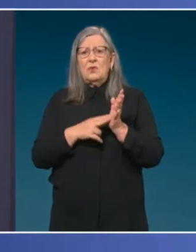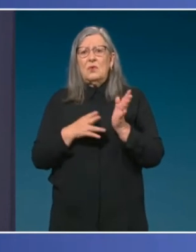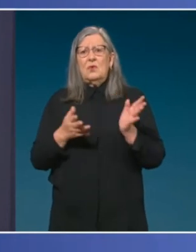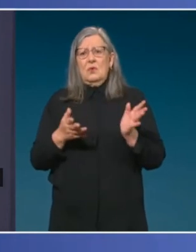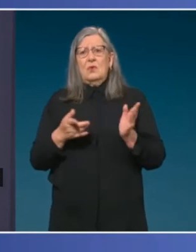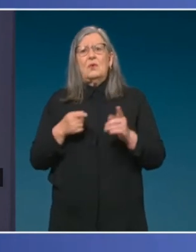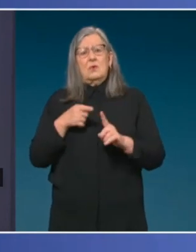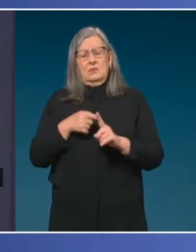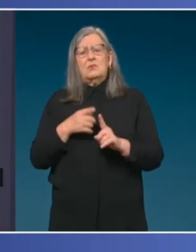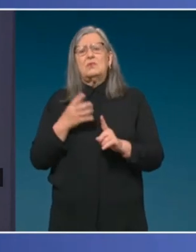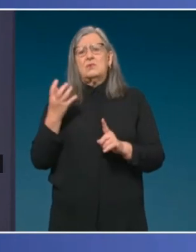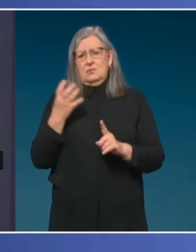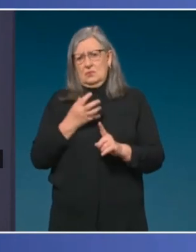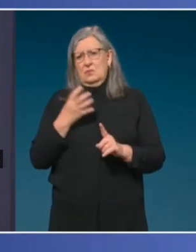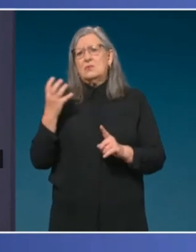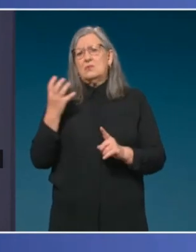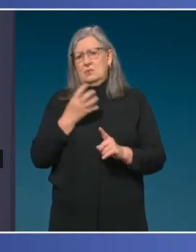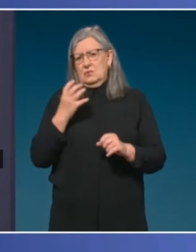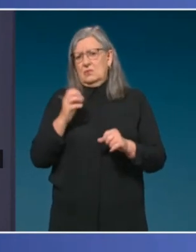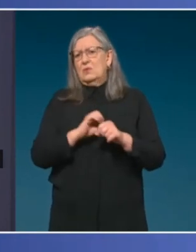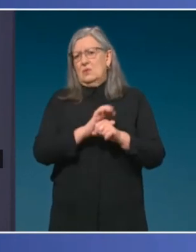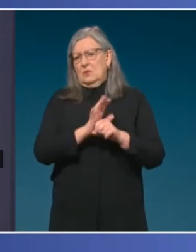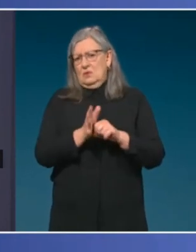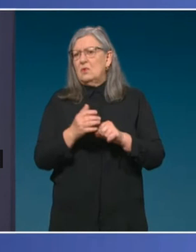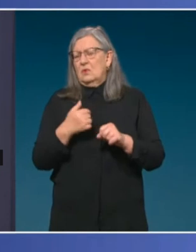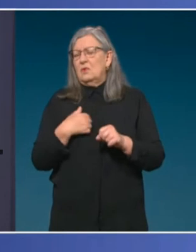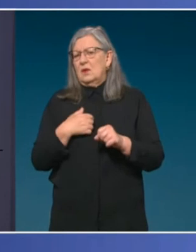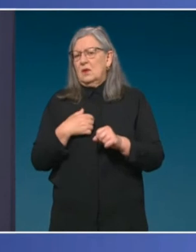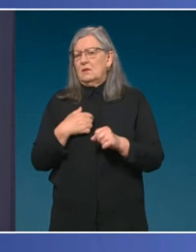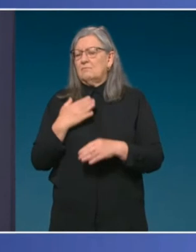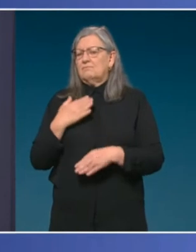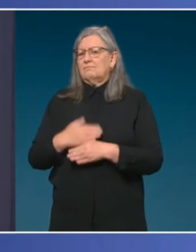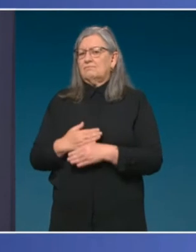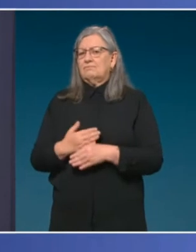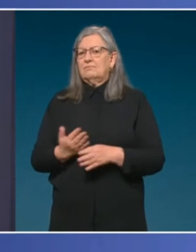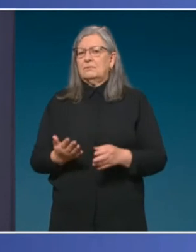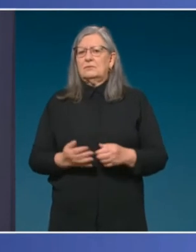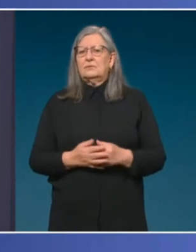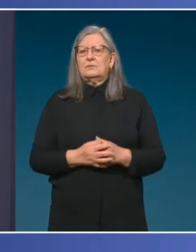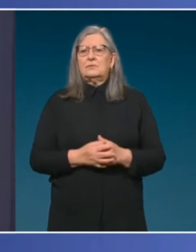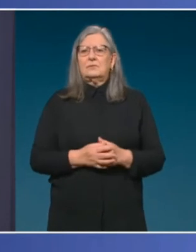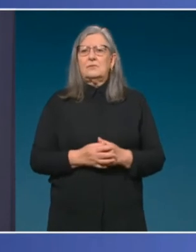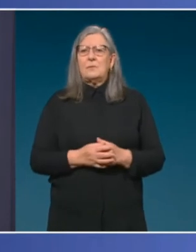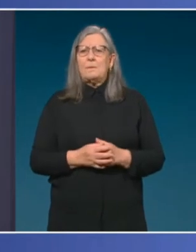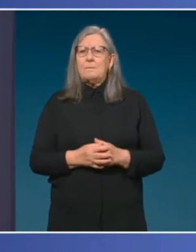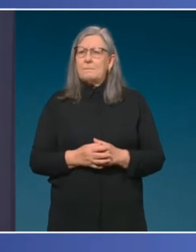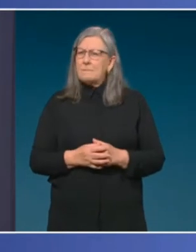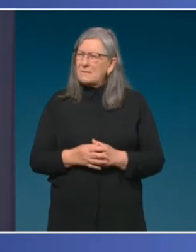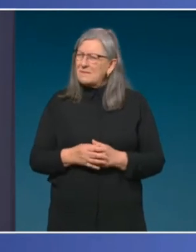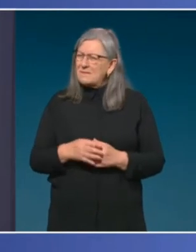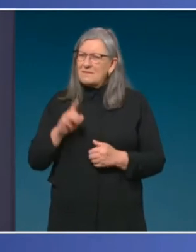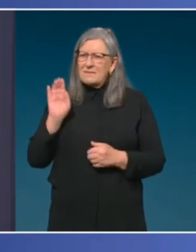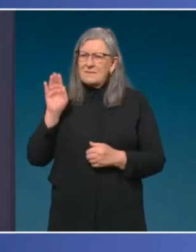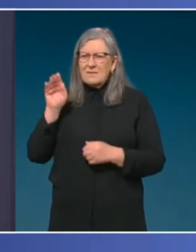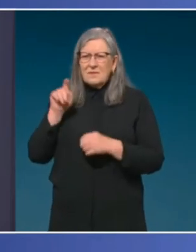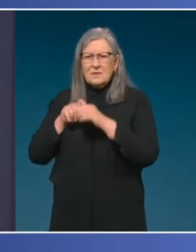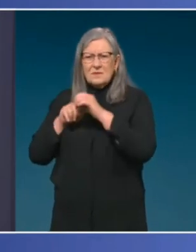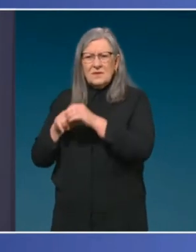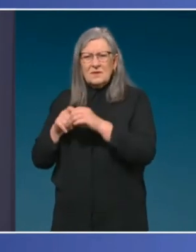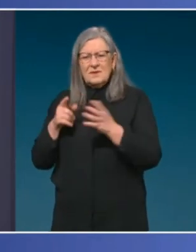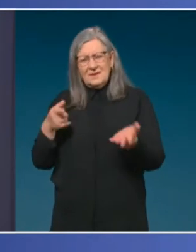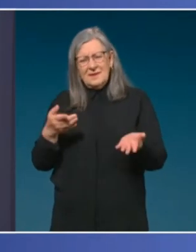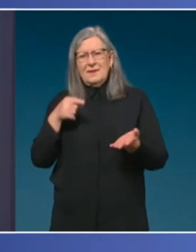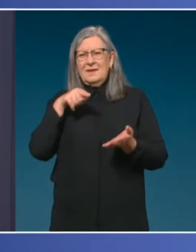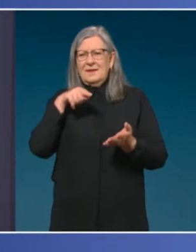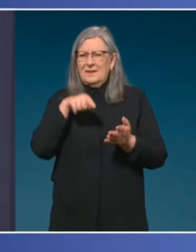pause. In terms of variants of concern specifically, I mean, there'll be other variants of concern that may require these sorts of actions.